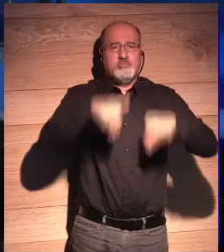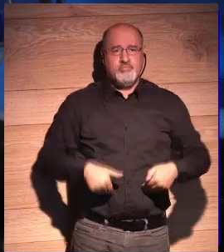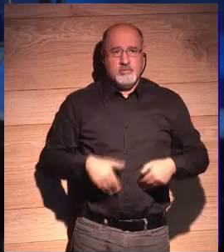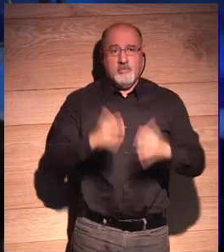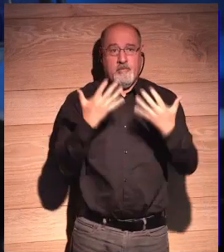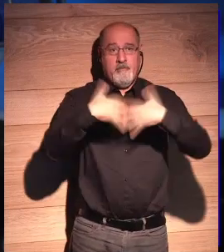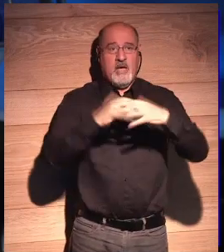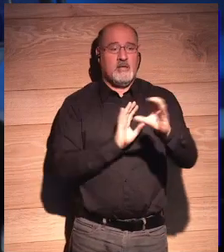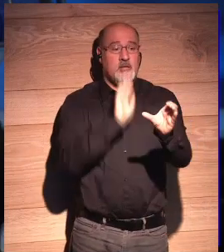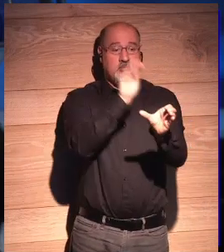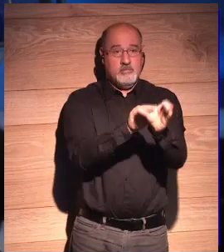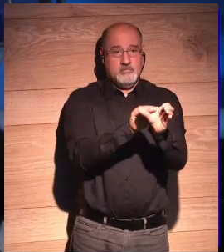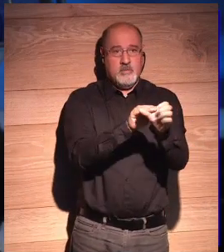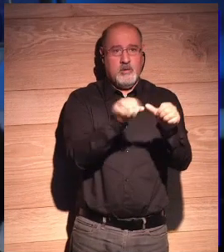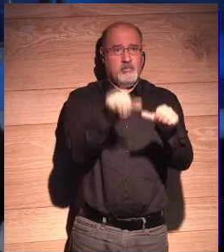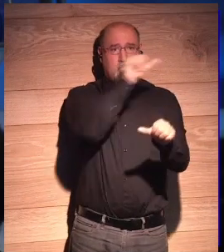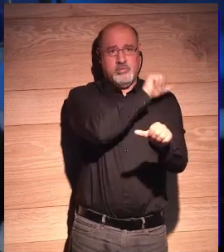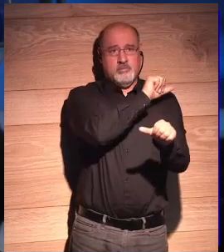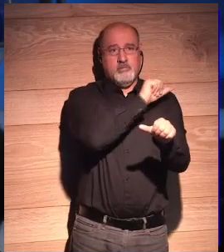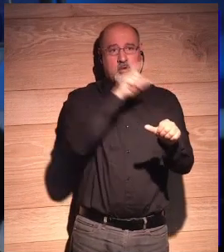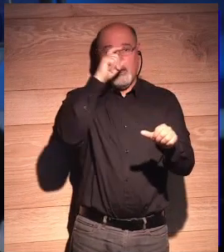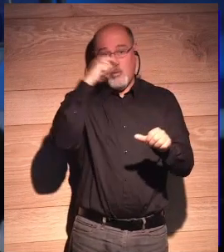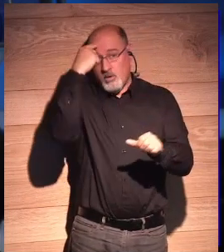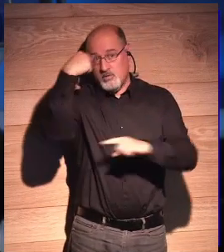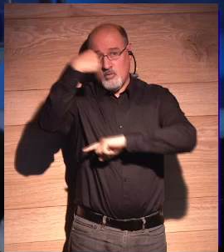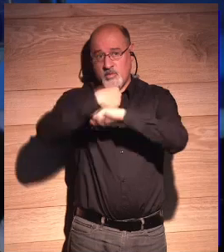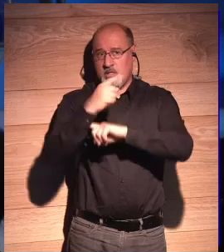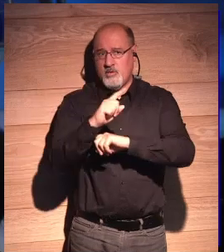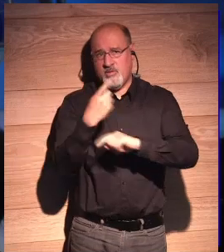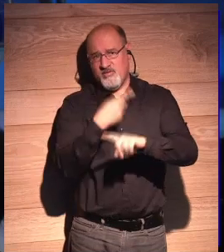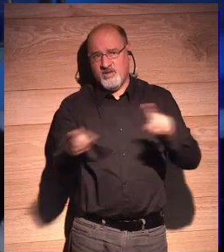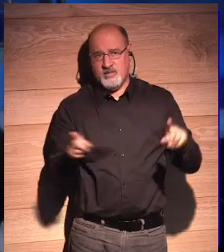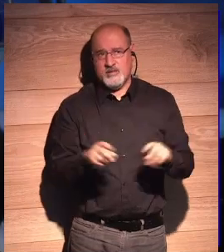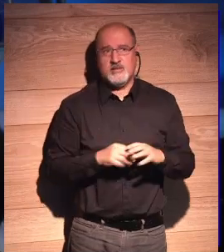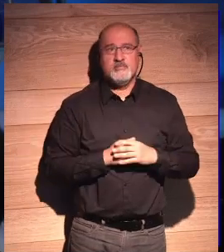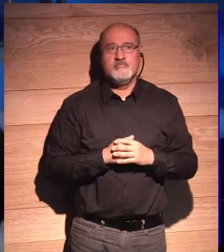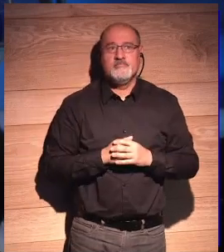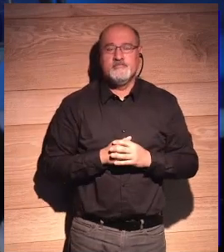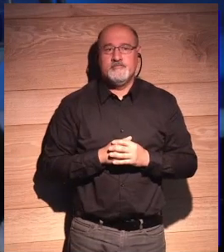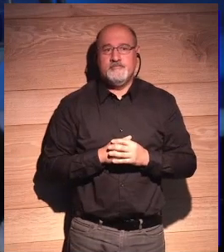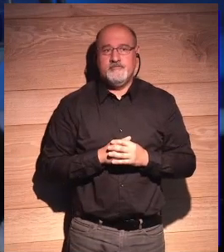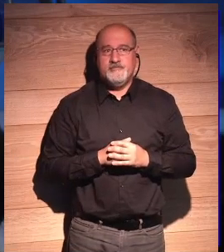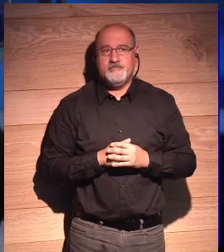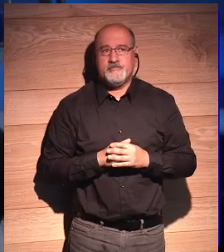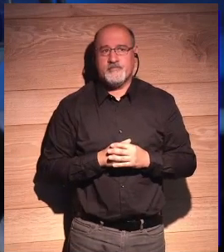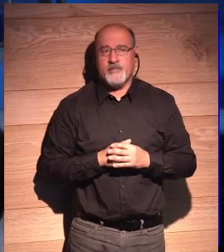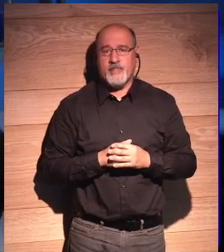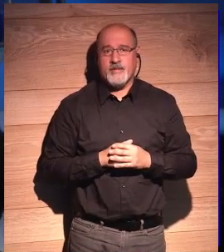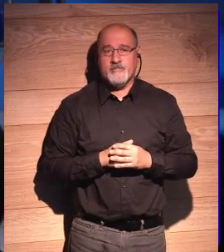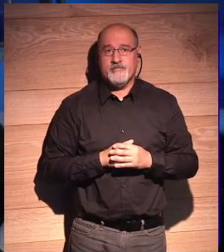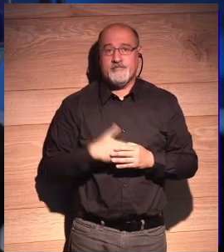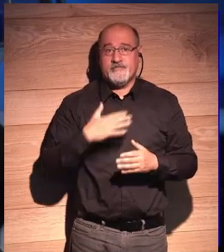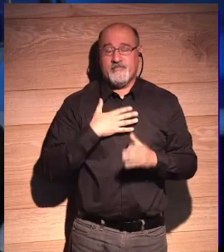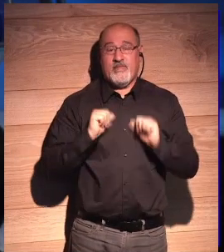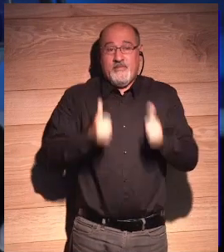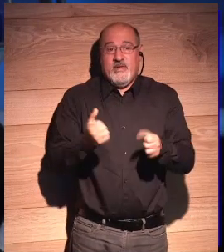speaking, because you have got into a machine and you're not trapped in your memories, right? When I first began working on patients, I